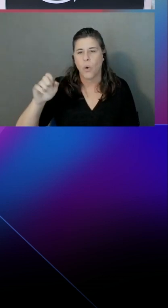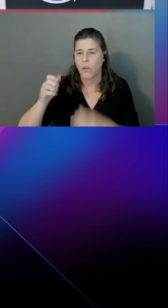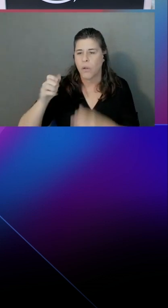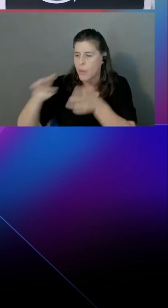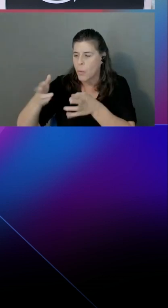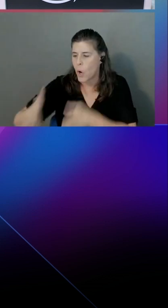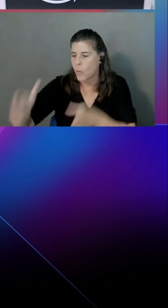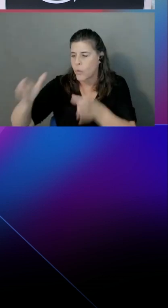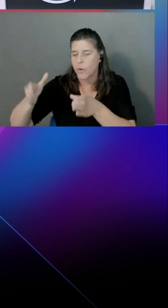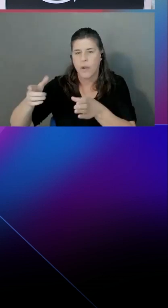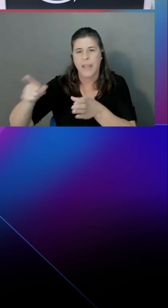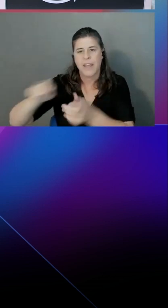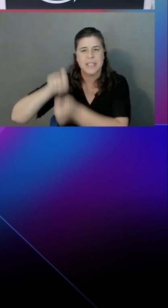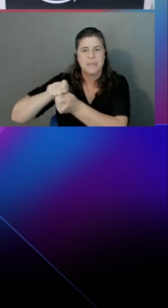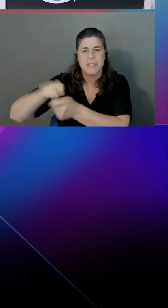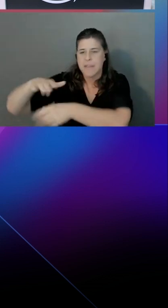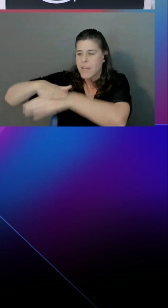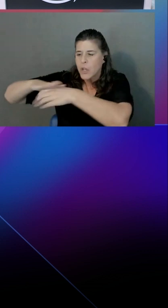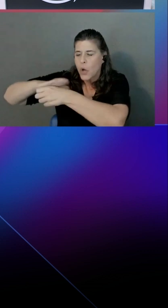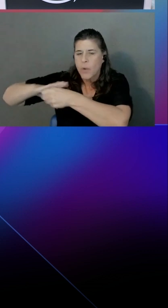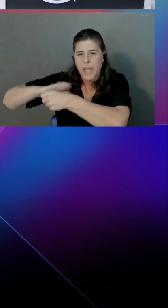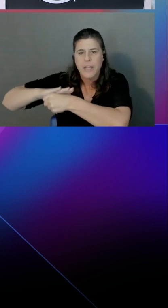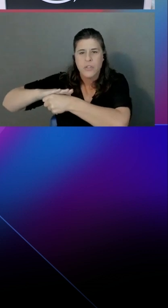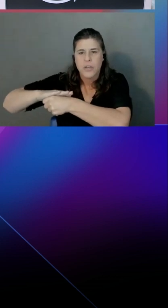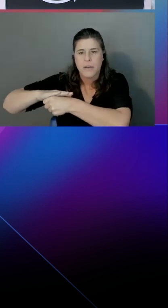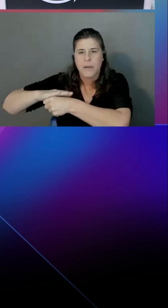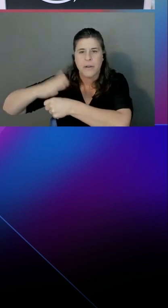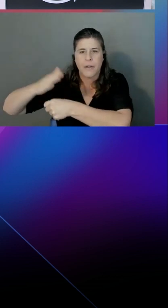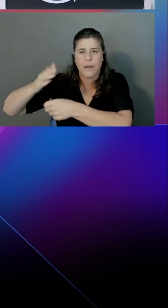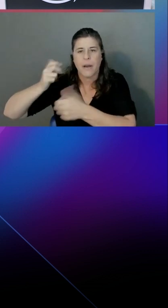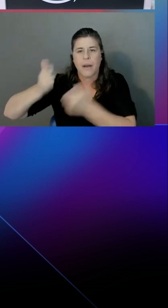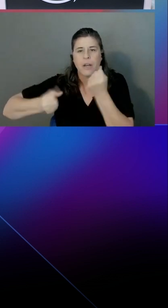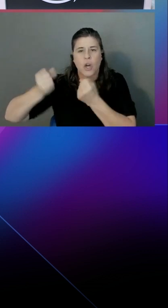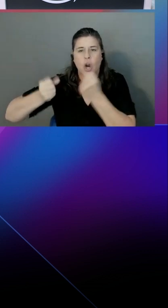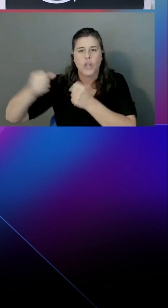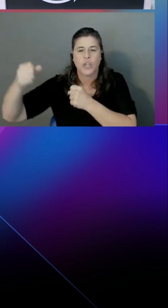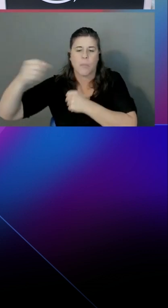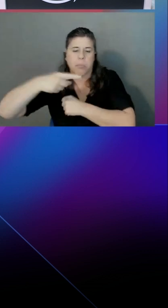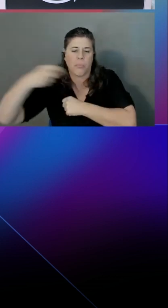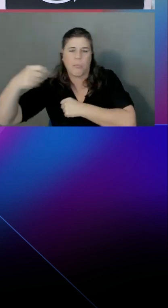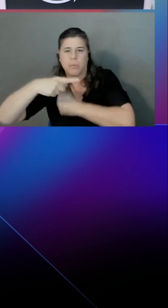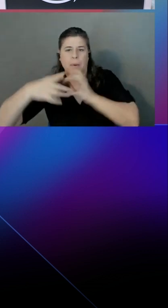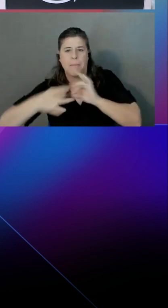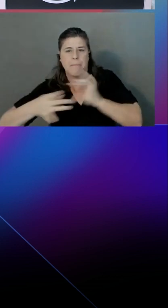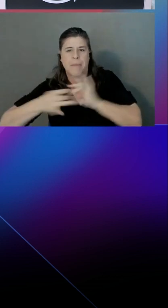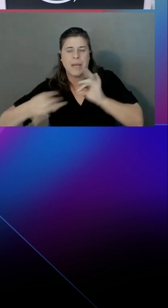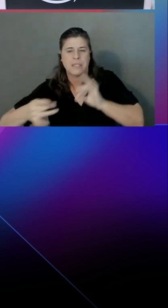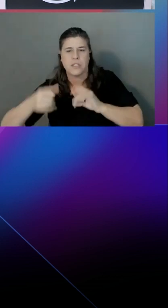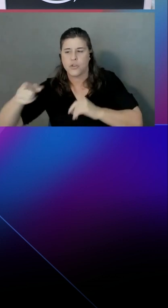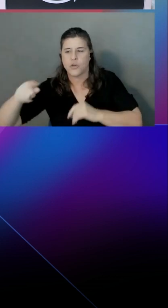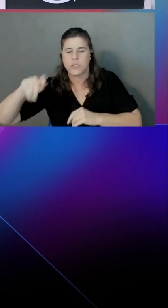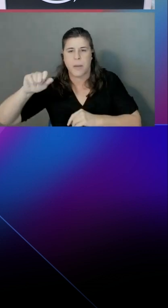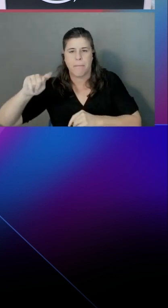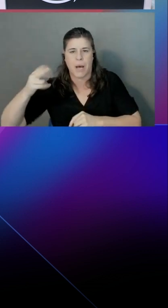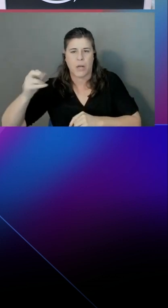particular geolocation, cars are sending a message saying there's a pothole event right here,